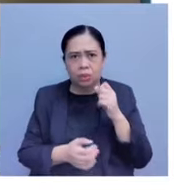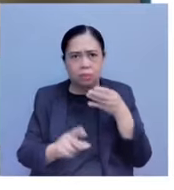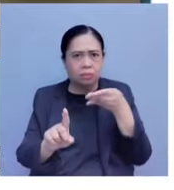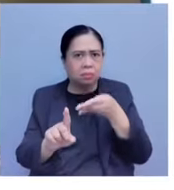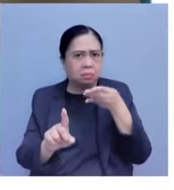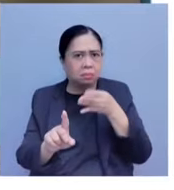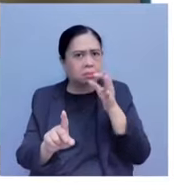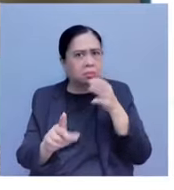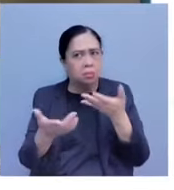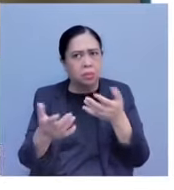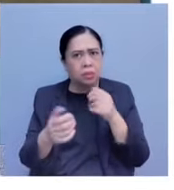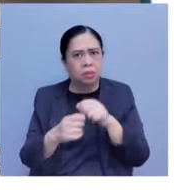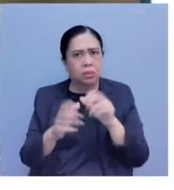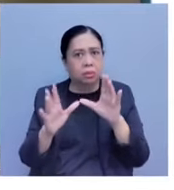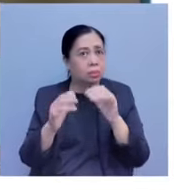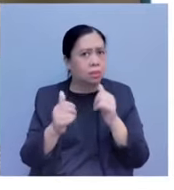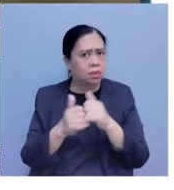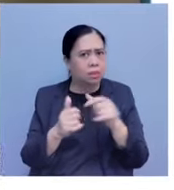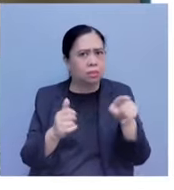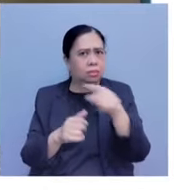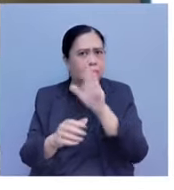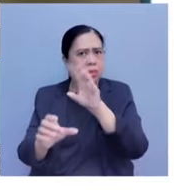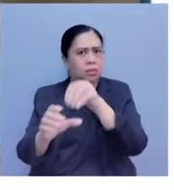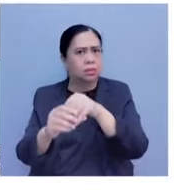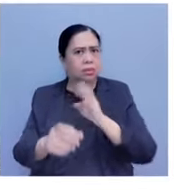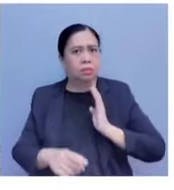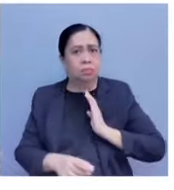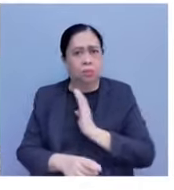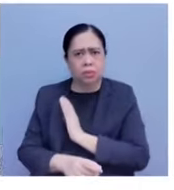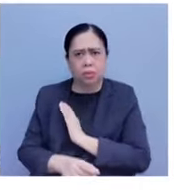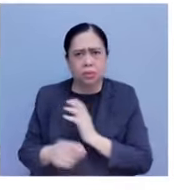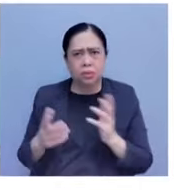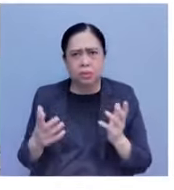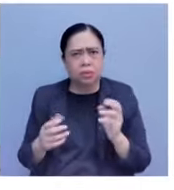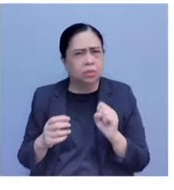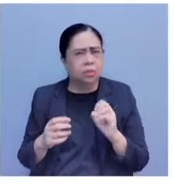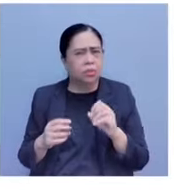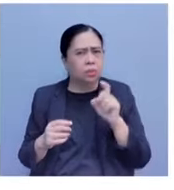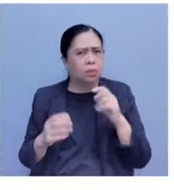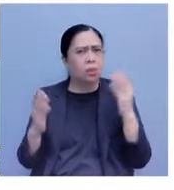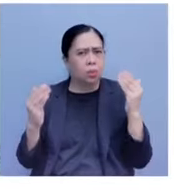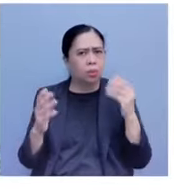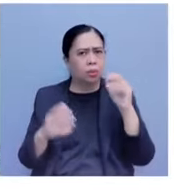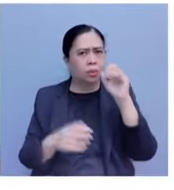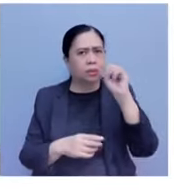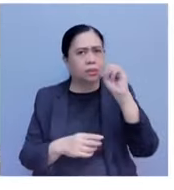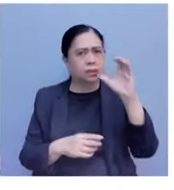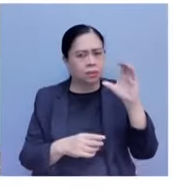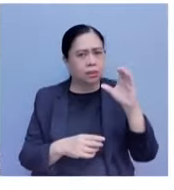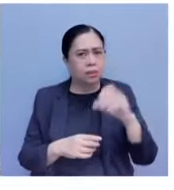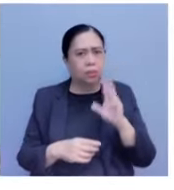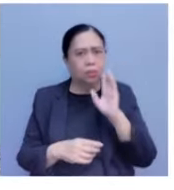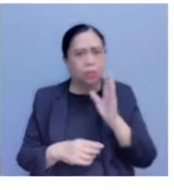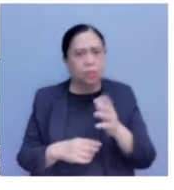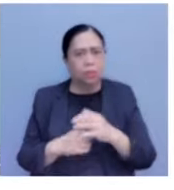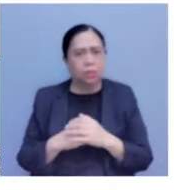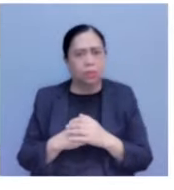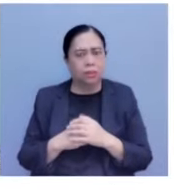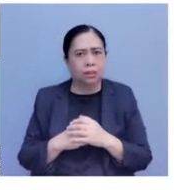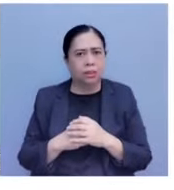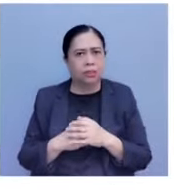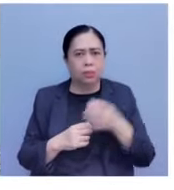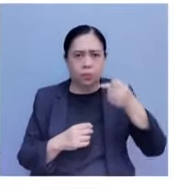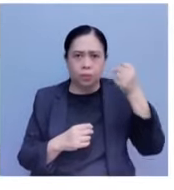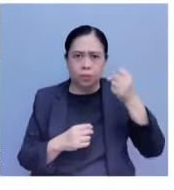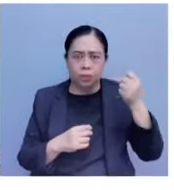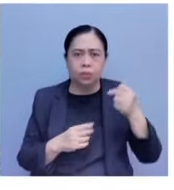certain companies because they have representatives in the board of directors? So we really hope that the Supreme Court will restrain